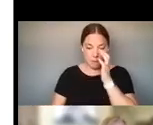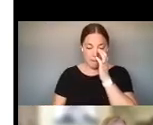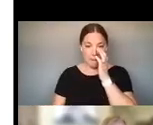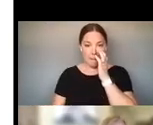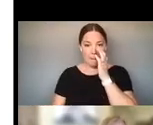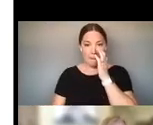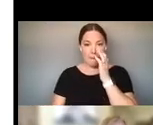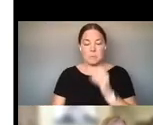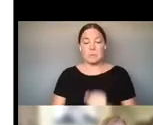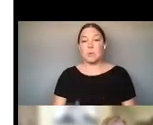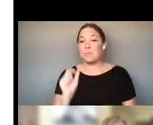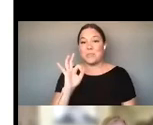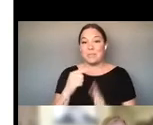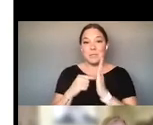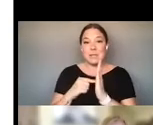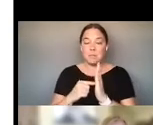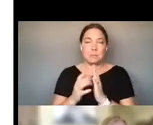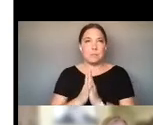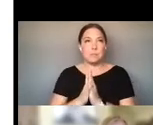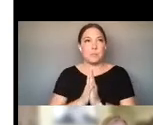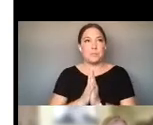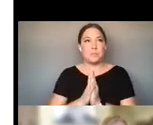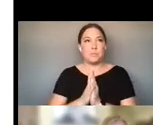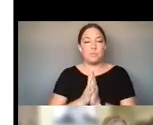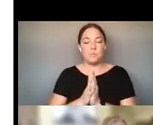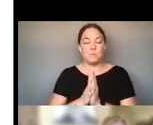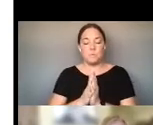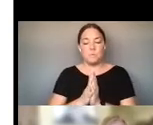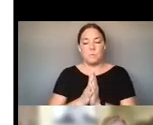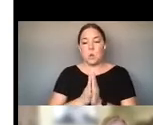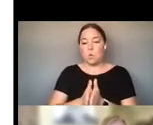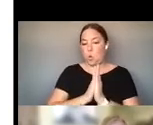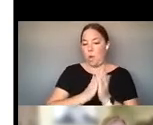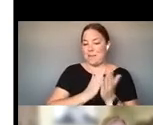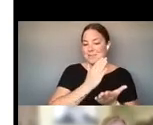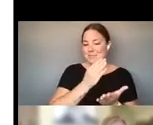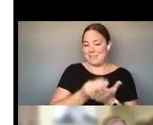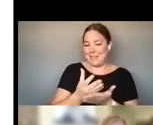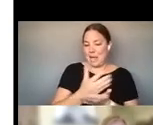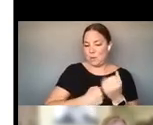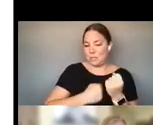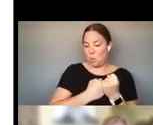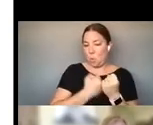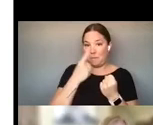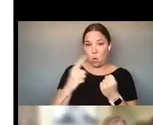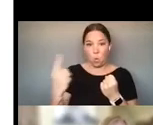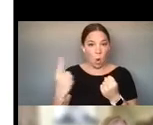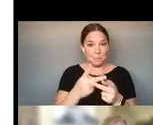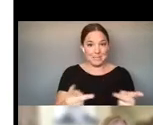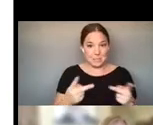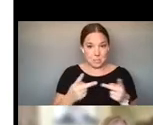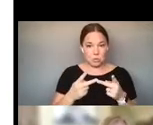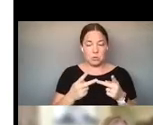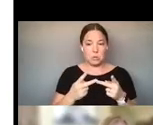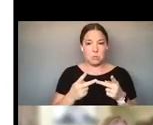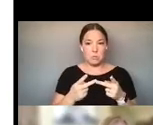So if you do if you were to request salary support for one position, you may be looking at a situation where you